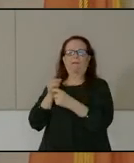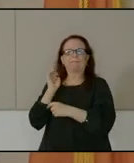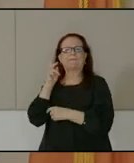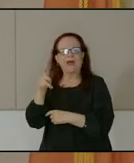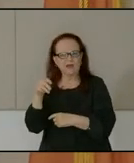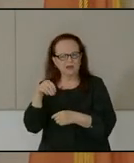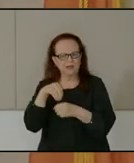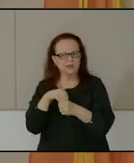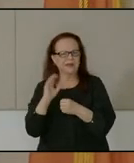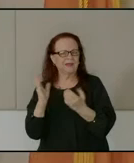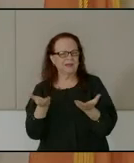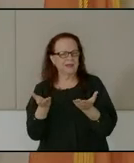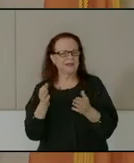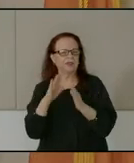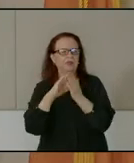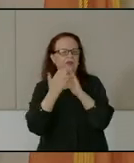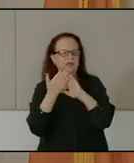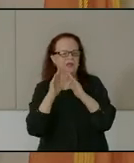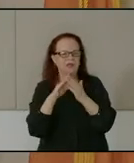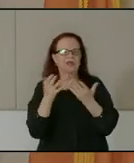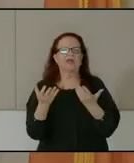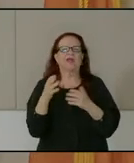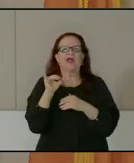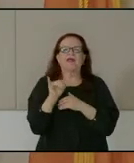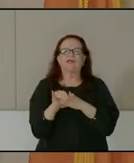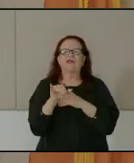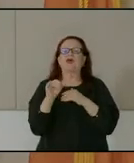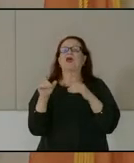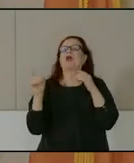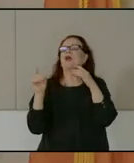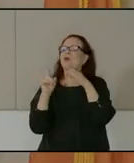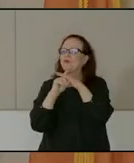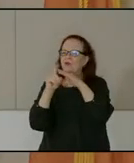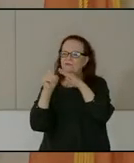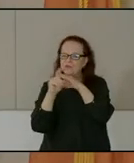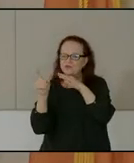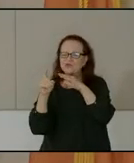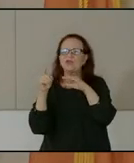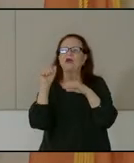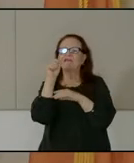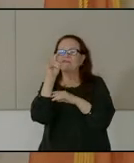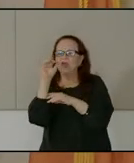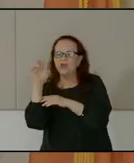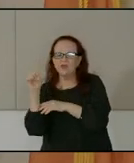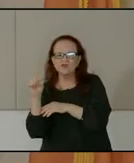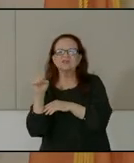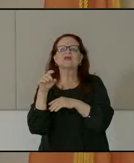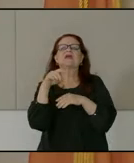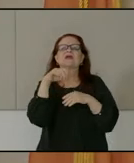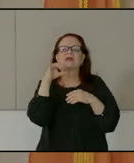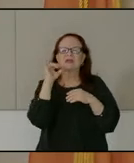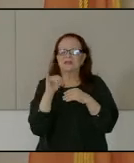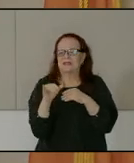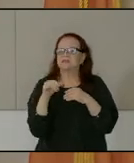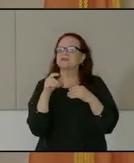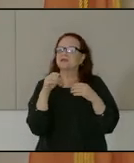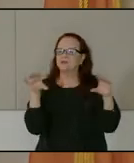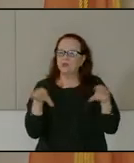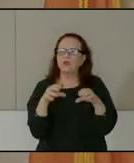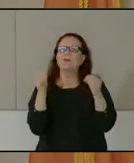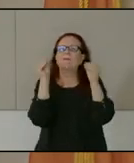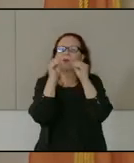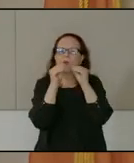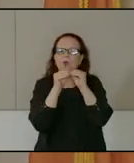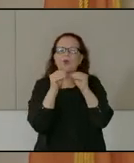Immigrant and Refugee Affairs is gonna empower and enable the county to do even more. This county is one of the